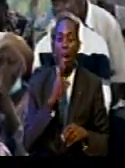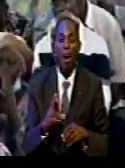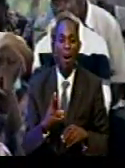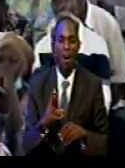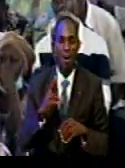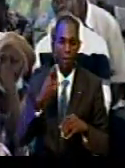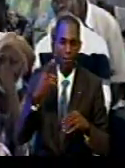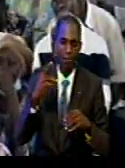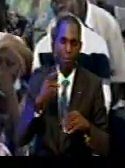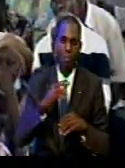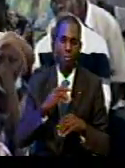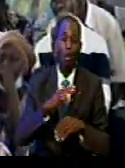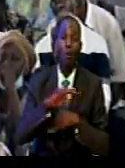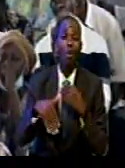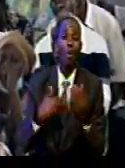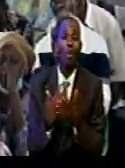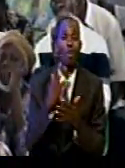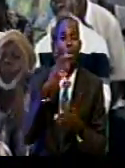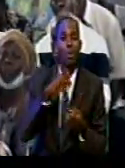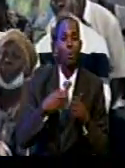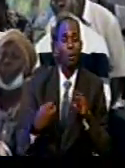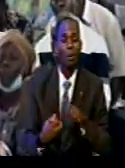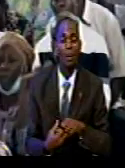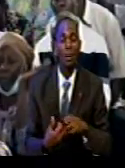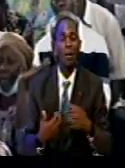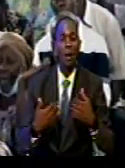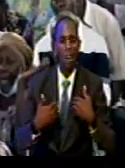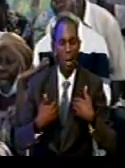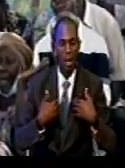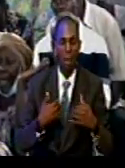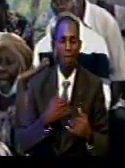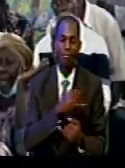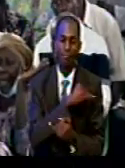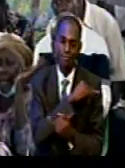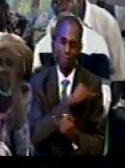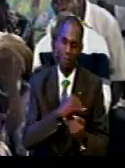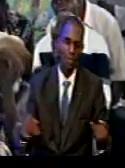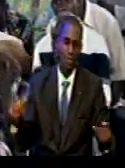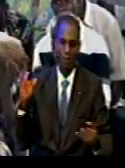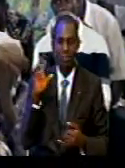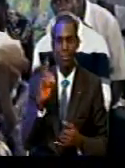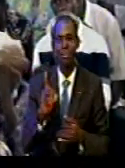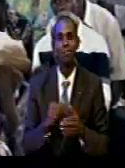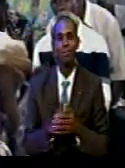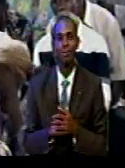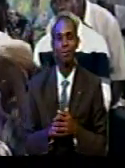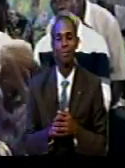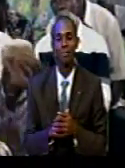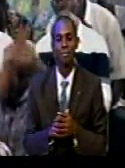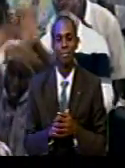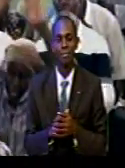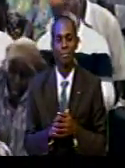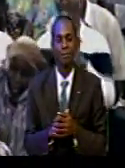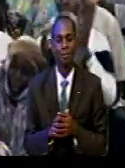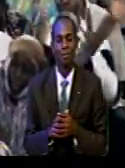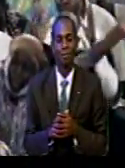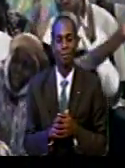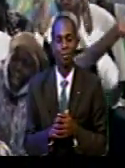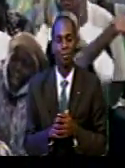All the problems are... All your problems